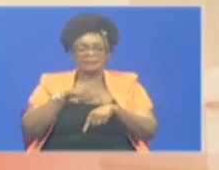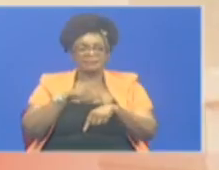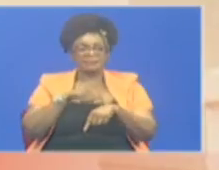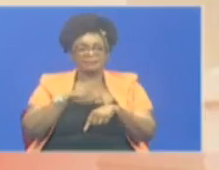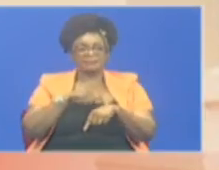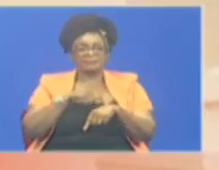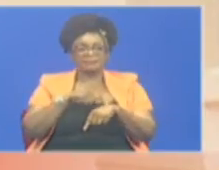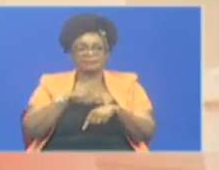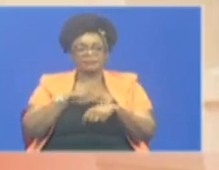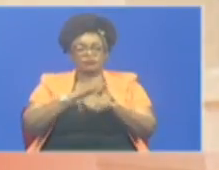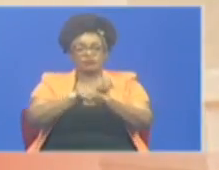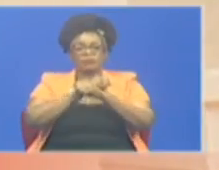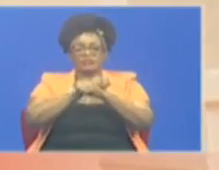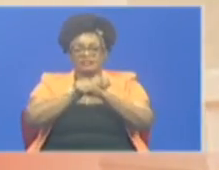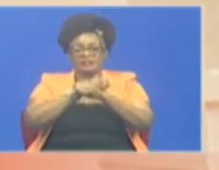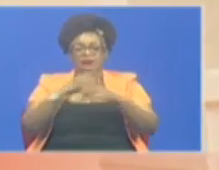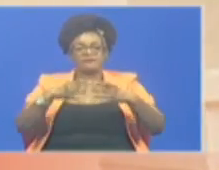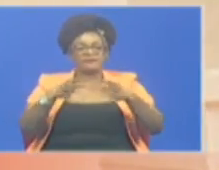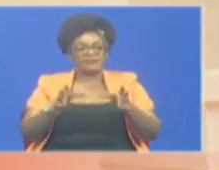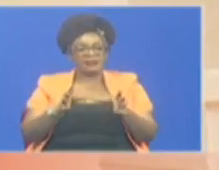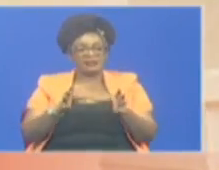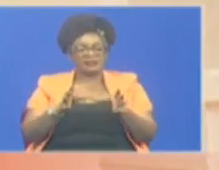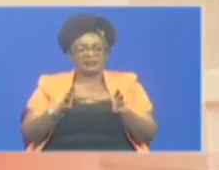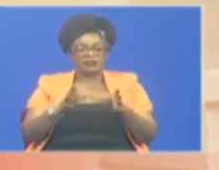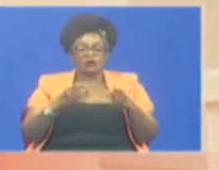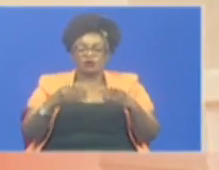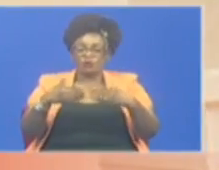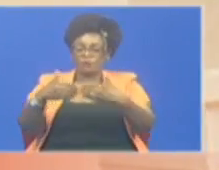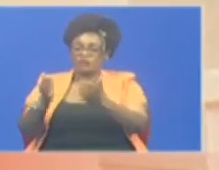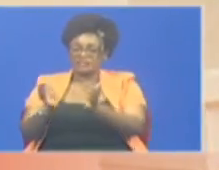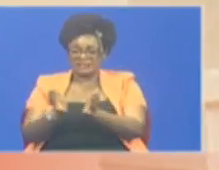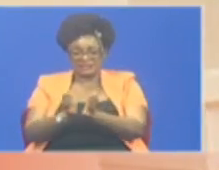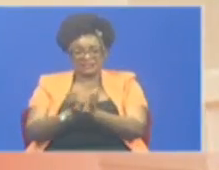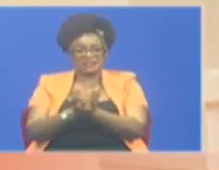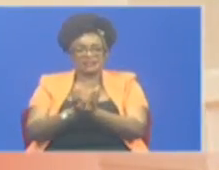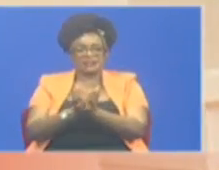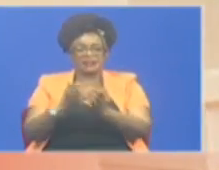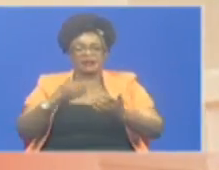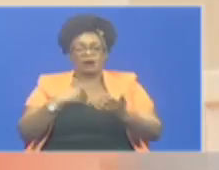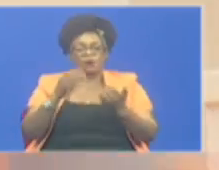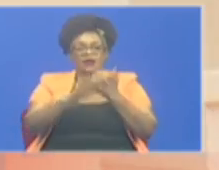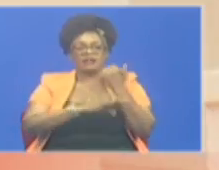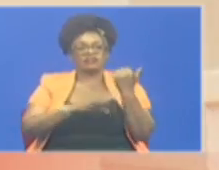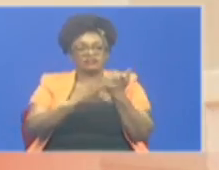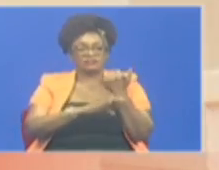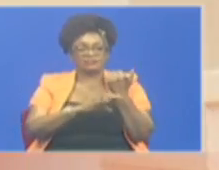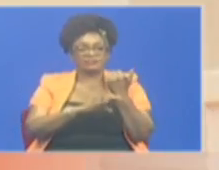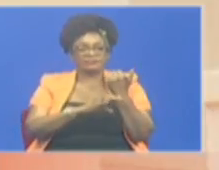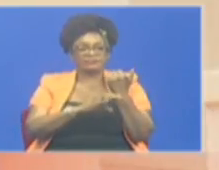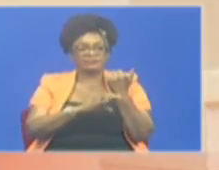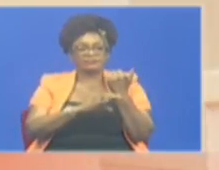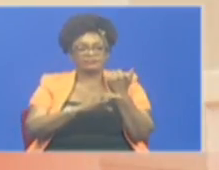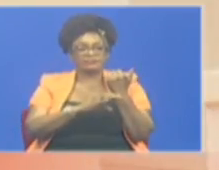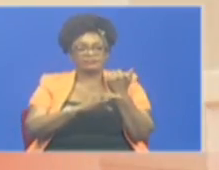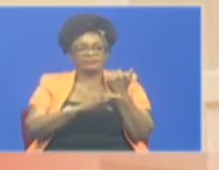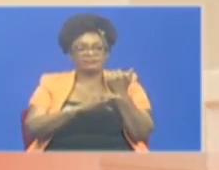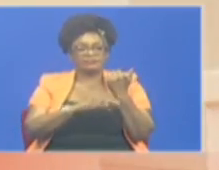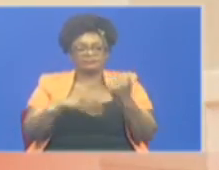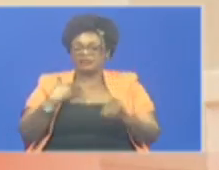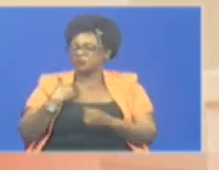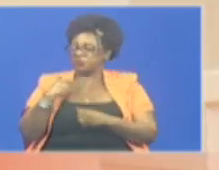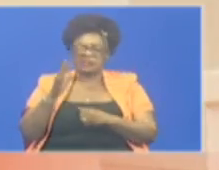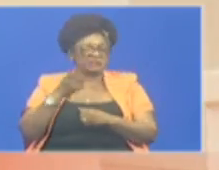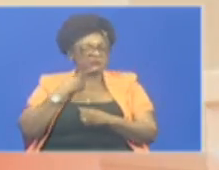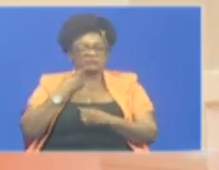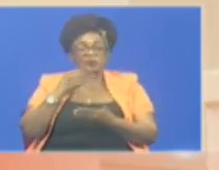to protect our families, our communities, and our country. Sitaki niseme zaidi,